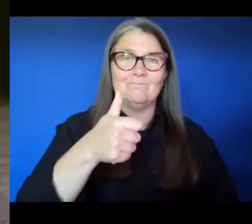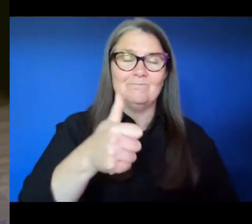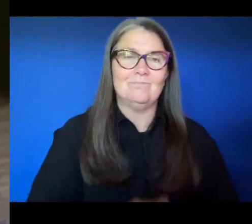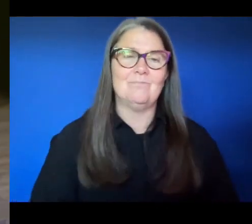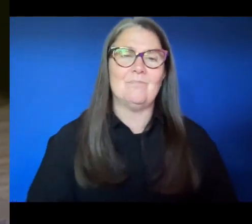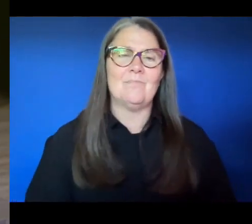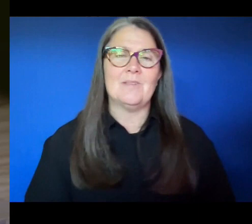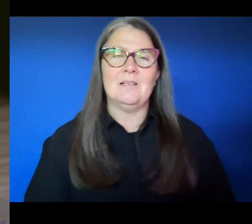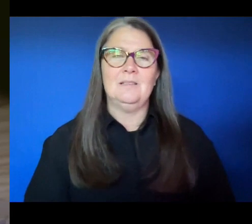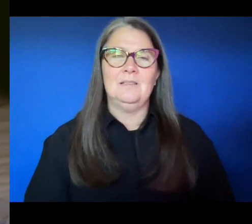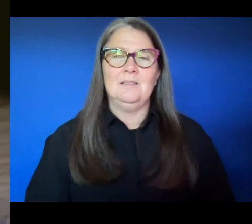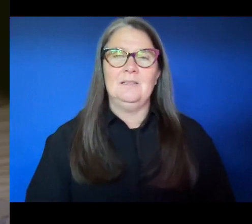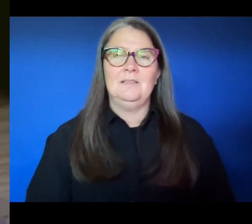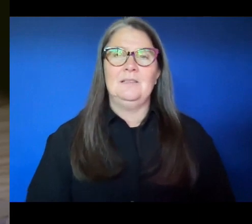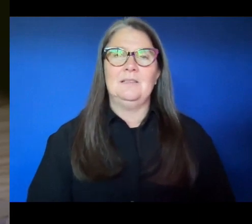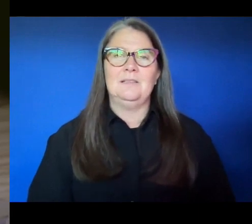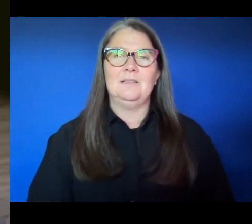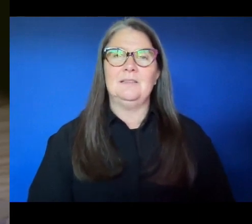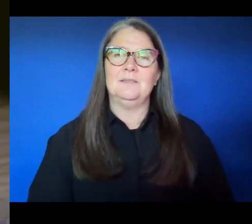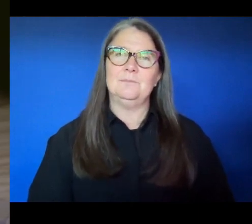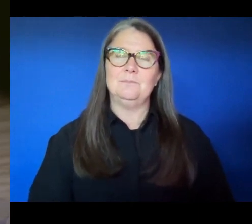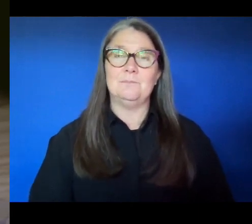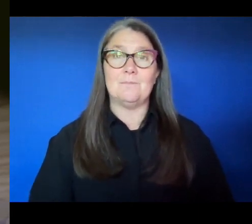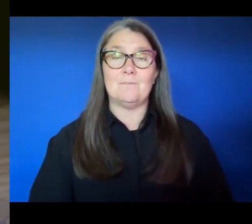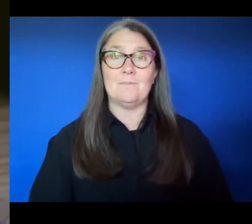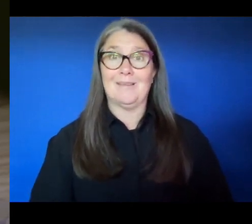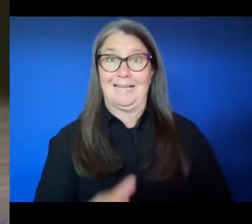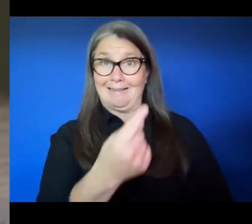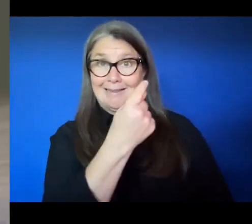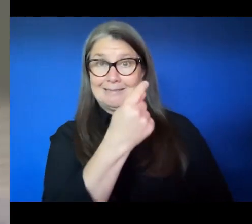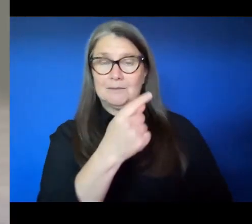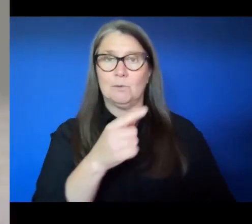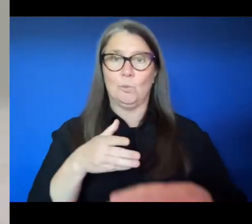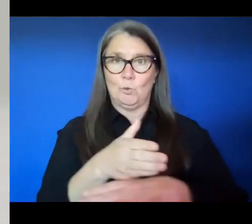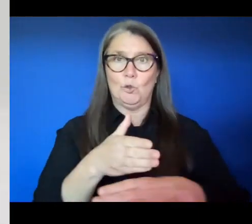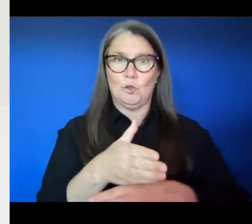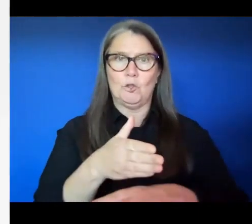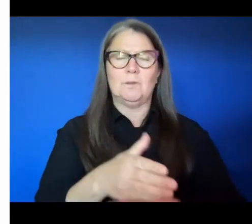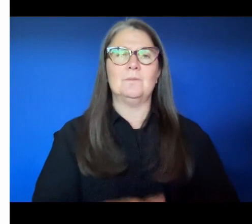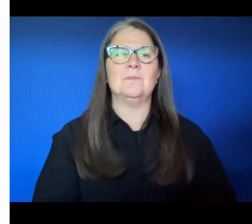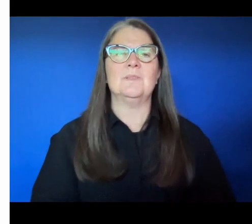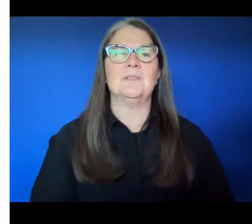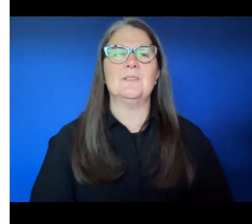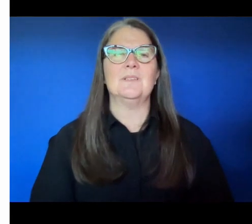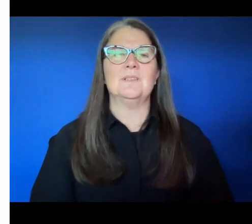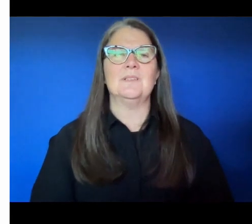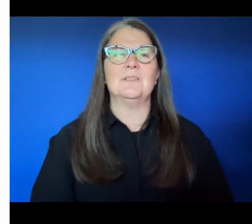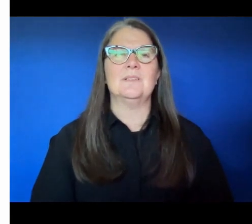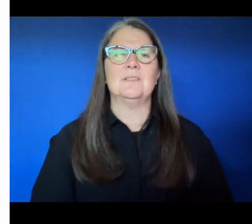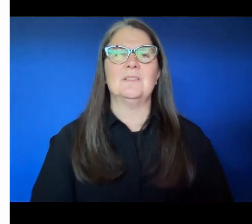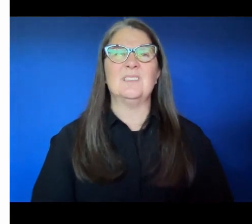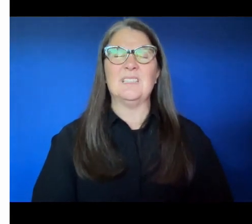Yeah, so this work here was made in connection with deaths in